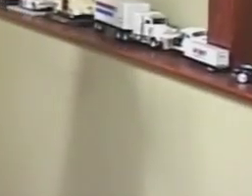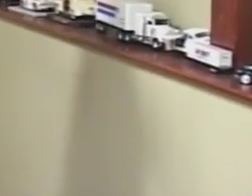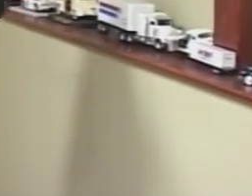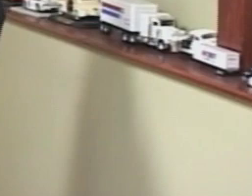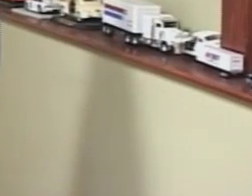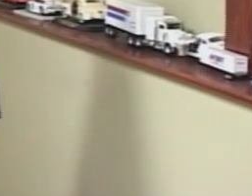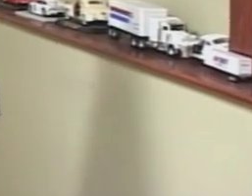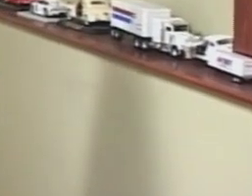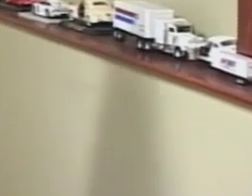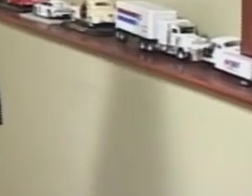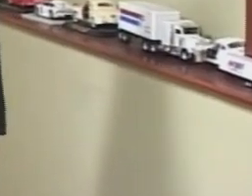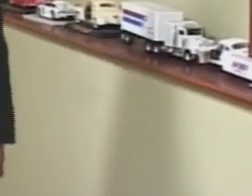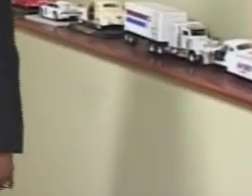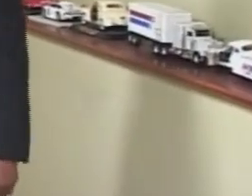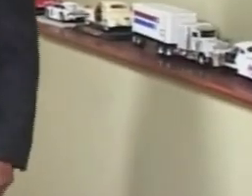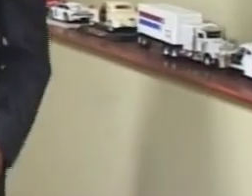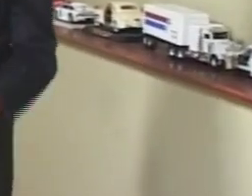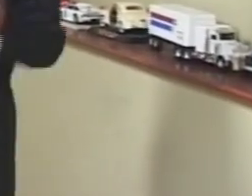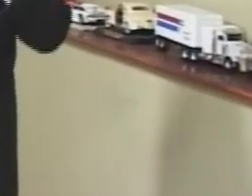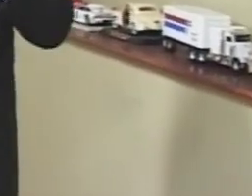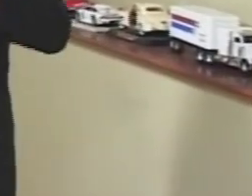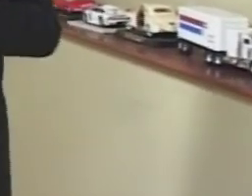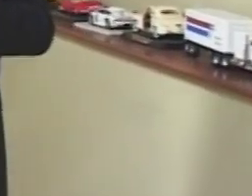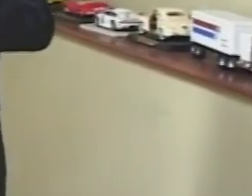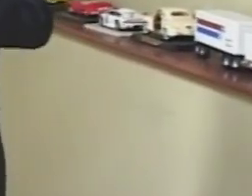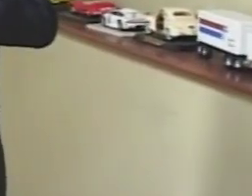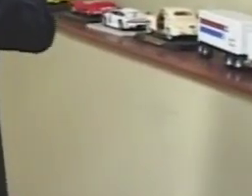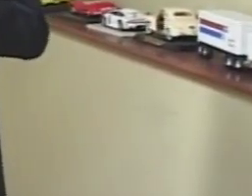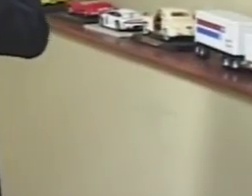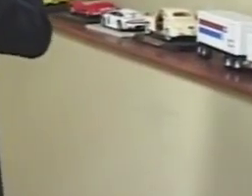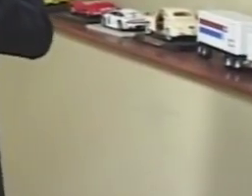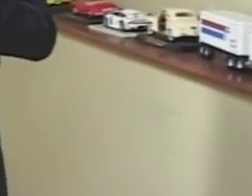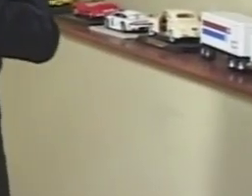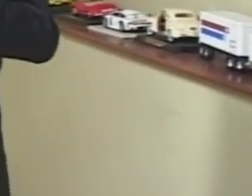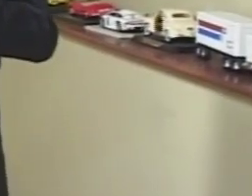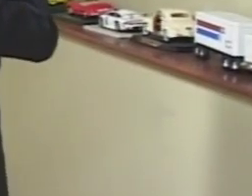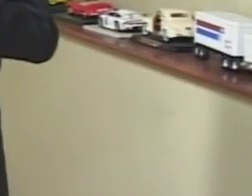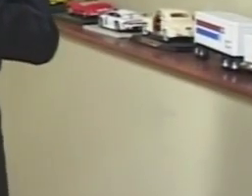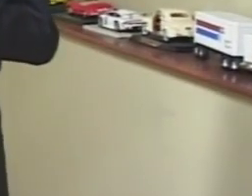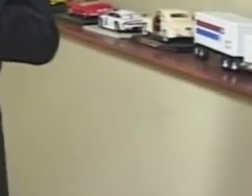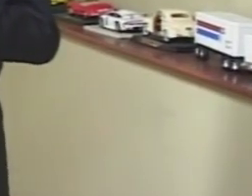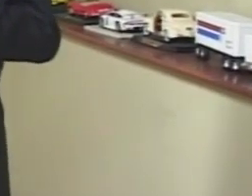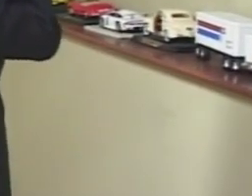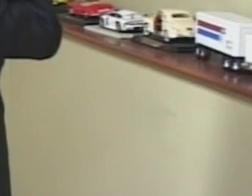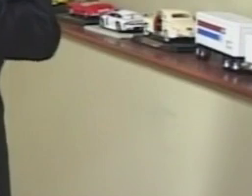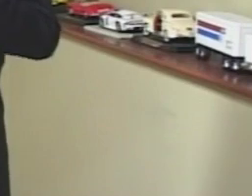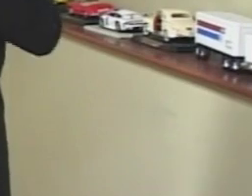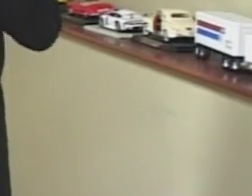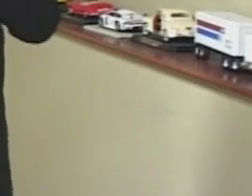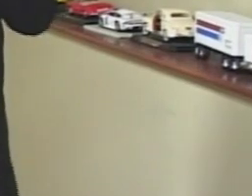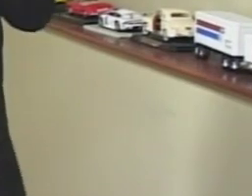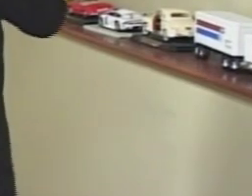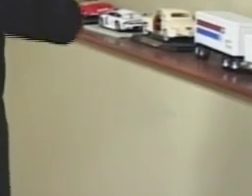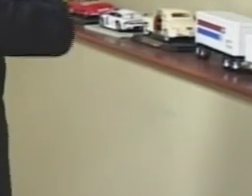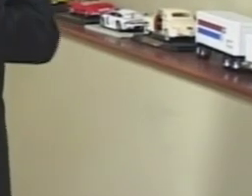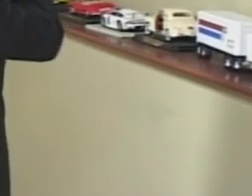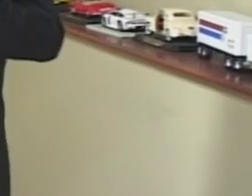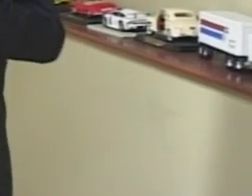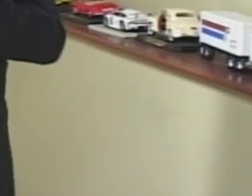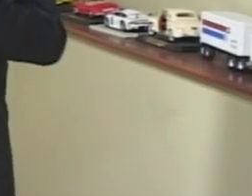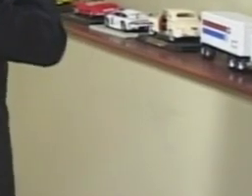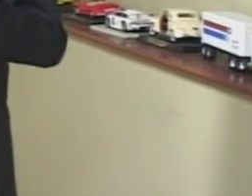God bless you today. We bring you a simple message, but one of truth. And that is, Jesus Christ is